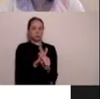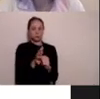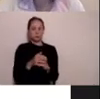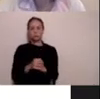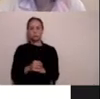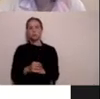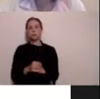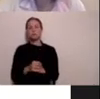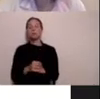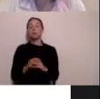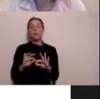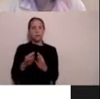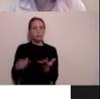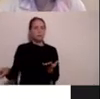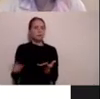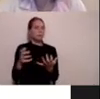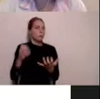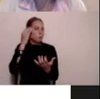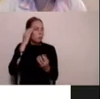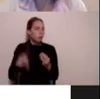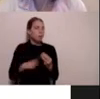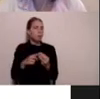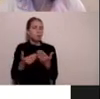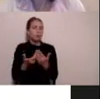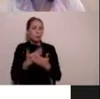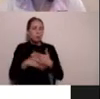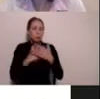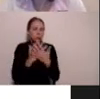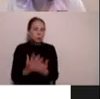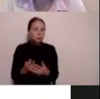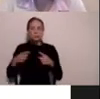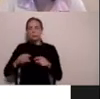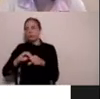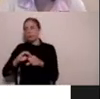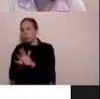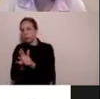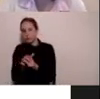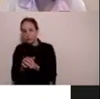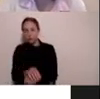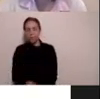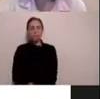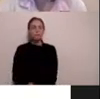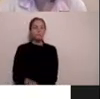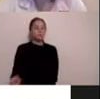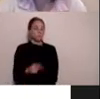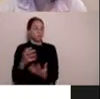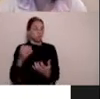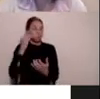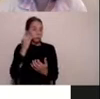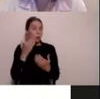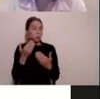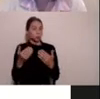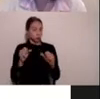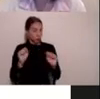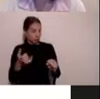know about newborn screening and COVID-19 during this pandemic. They really want to know that newborn screening is still available for